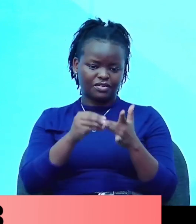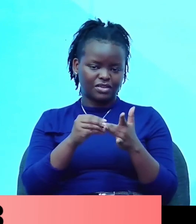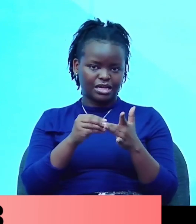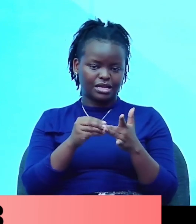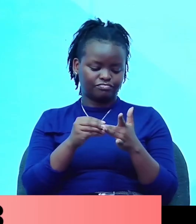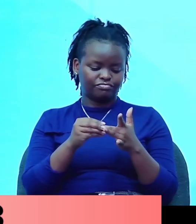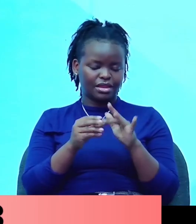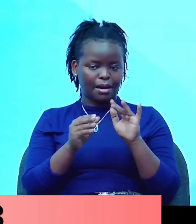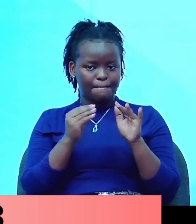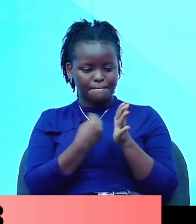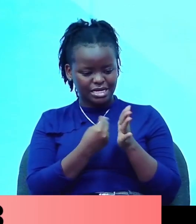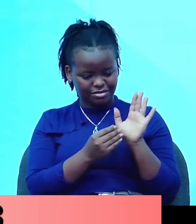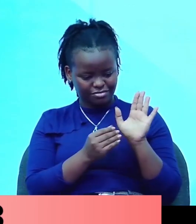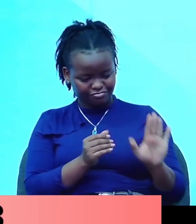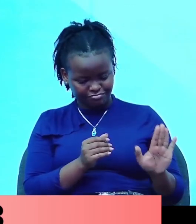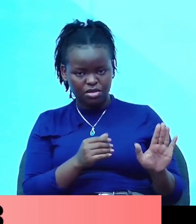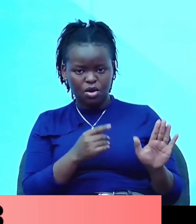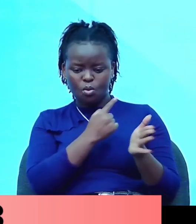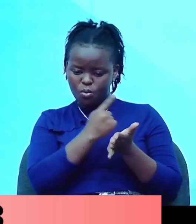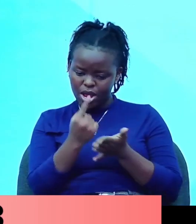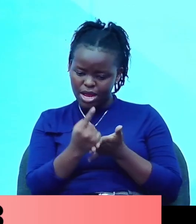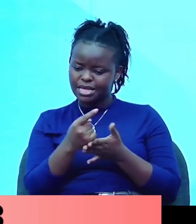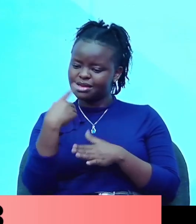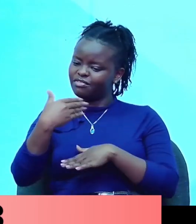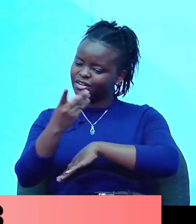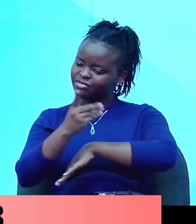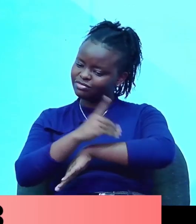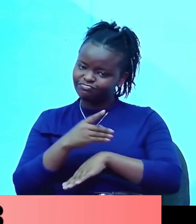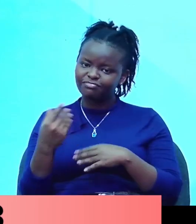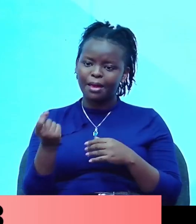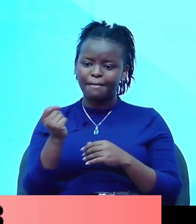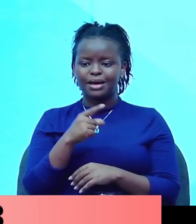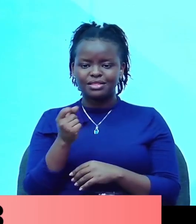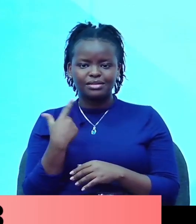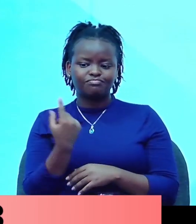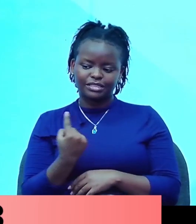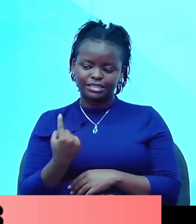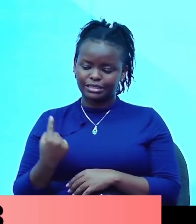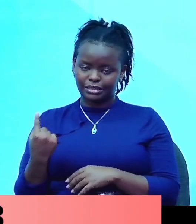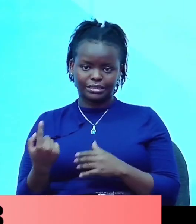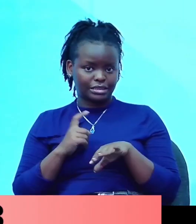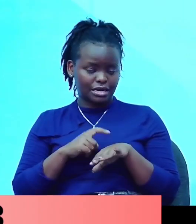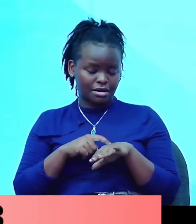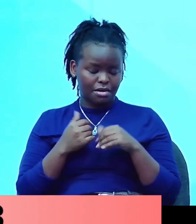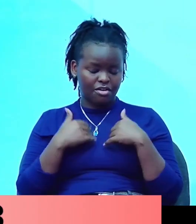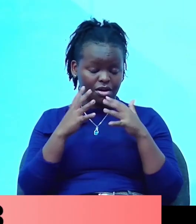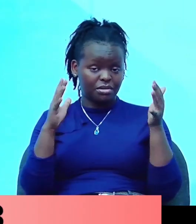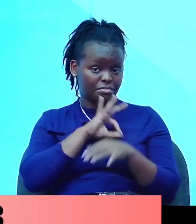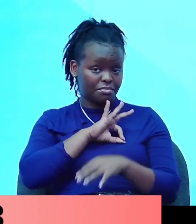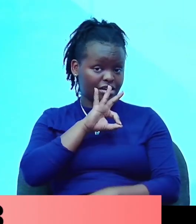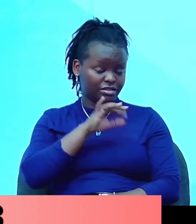weekly, daily, every month. If you're putting in something every single time, Yeah. then there's a bigger benefit for